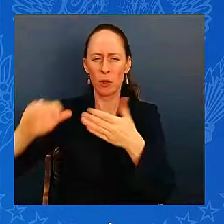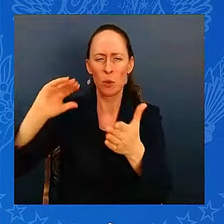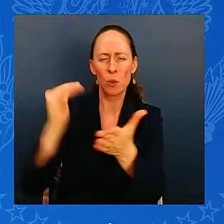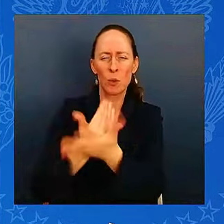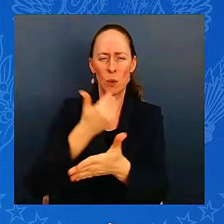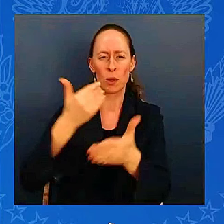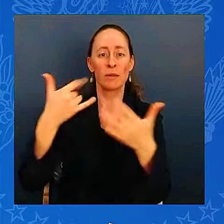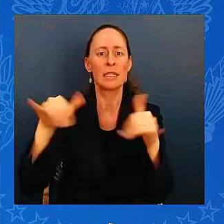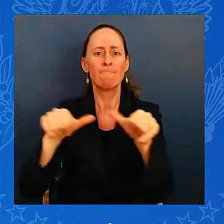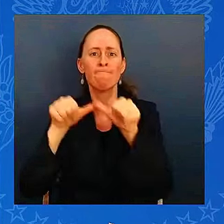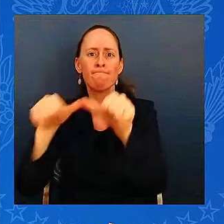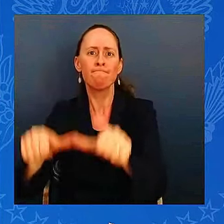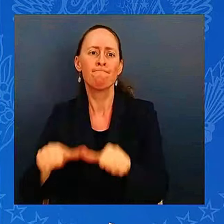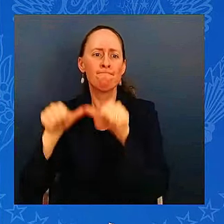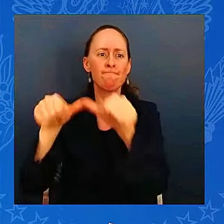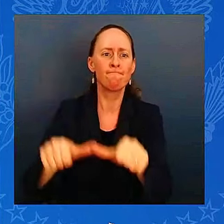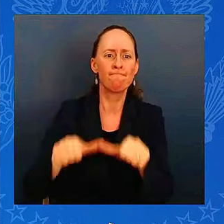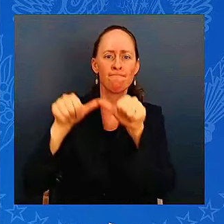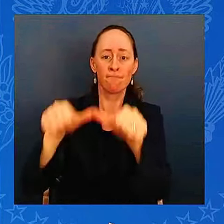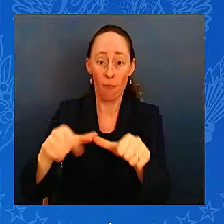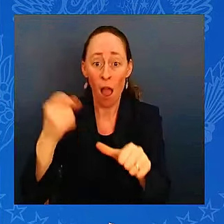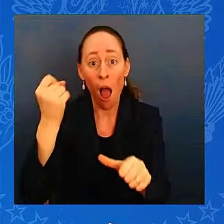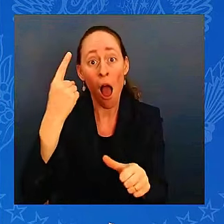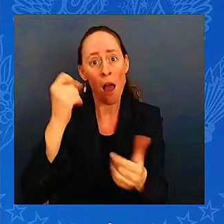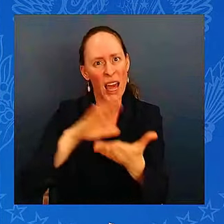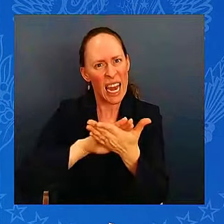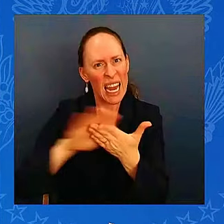be clean energy.